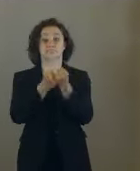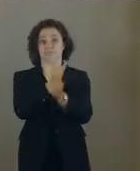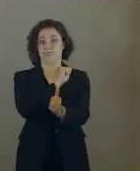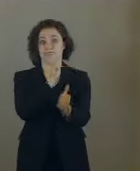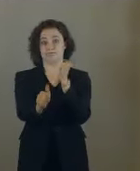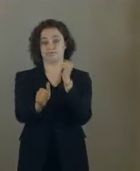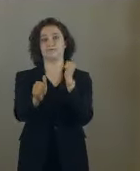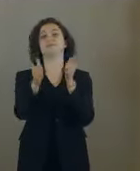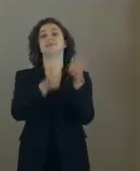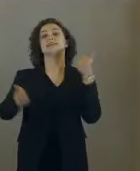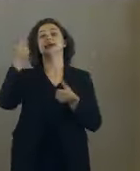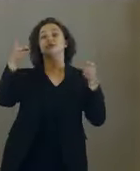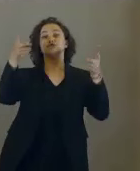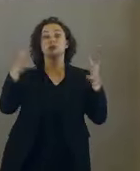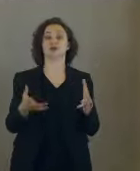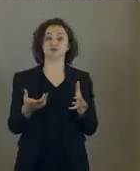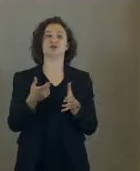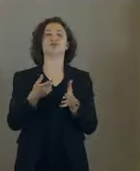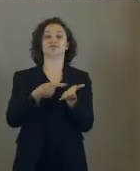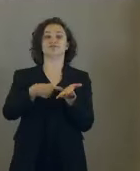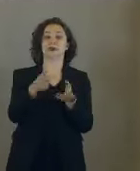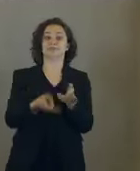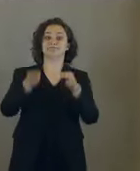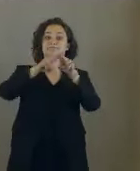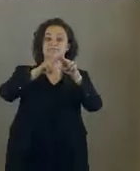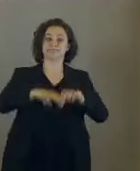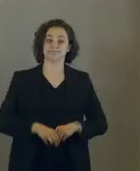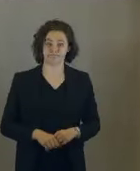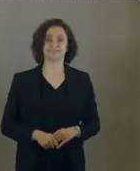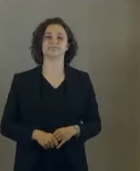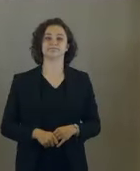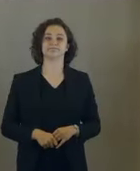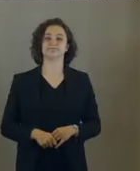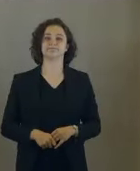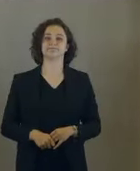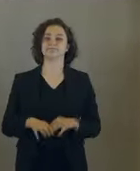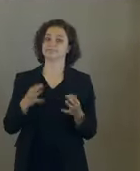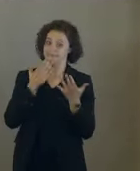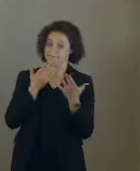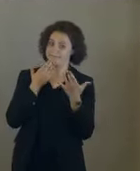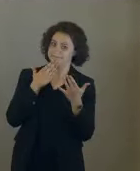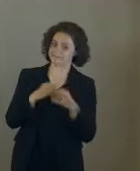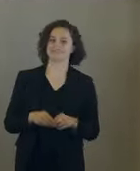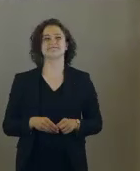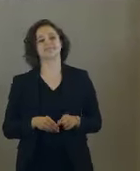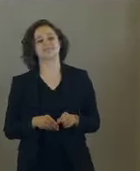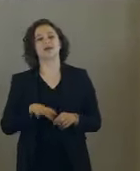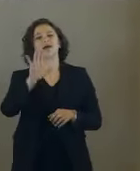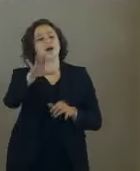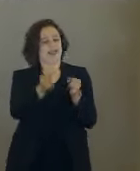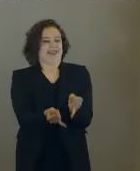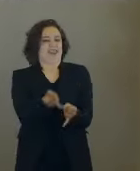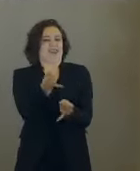and the Executive Director has a raise. Thank you. And then we get a budget. Friends, the next